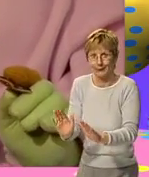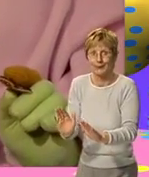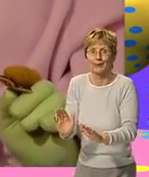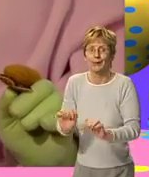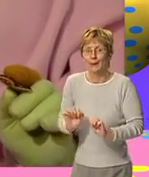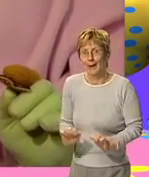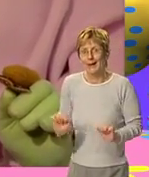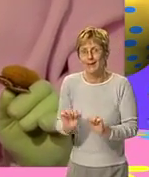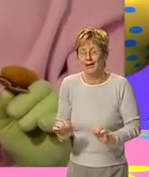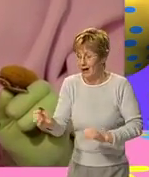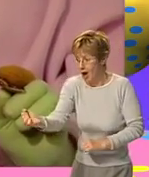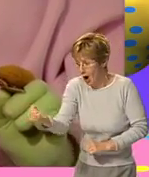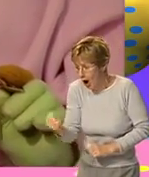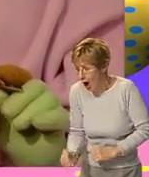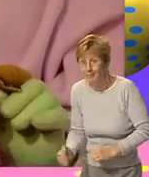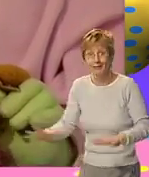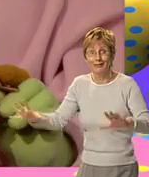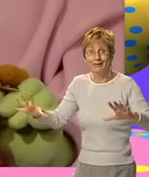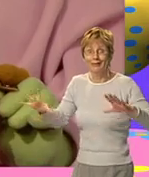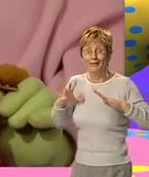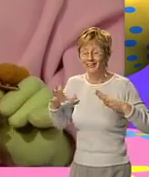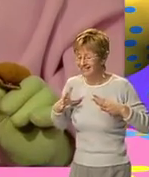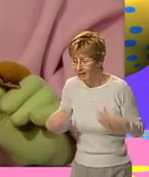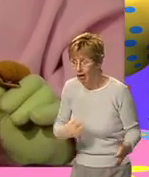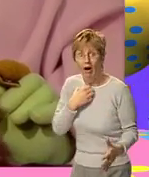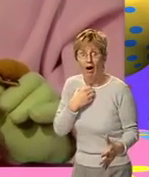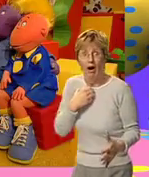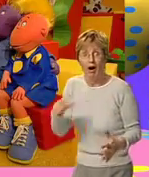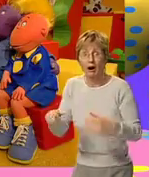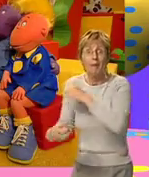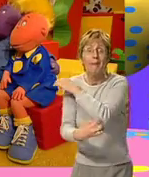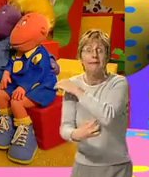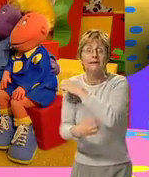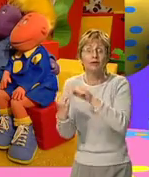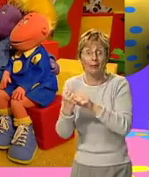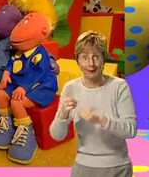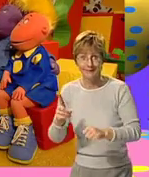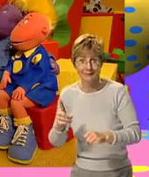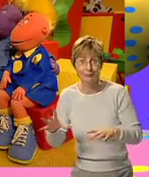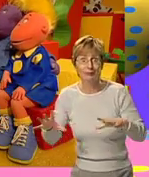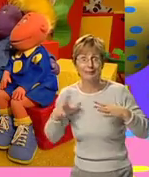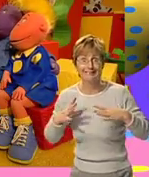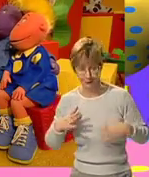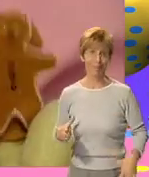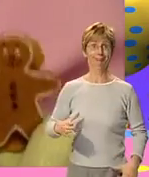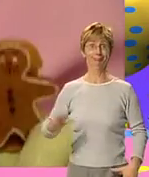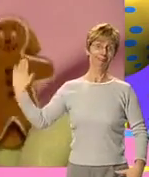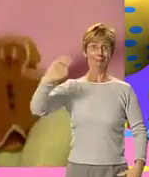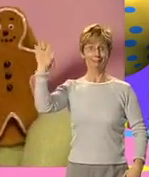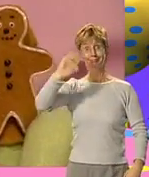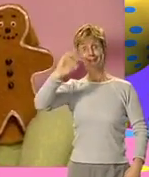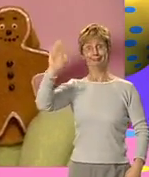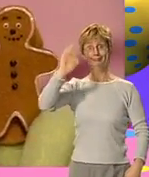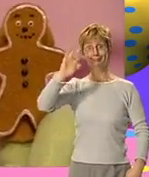Soon, she opened the oven door to see if the gingerbread man was ready. He was. And he waved at her.